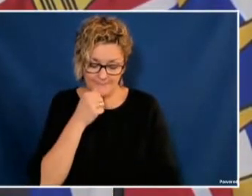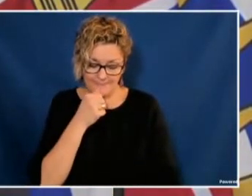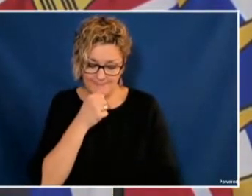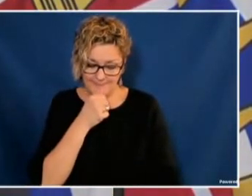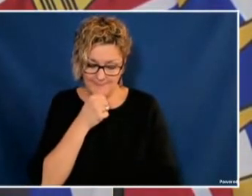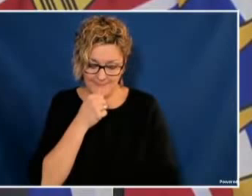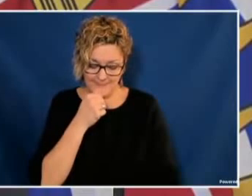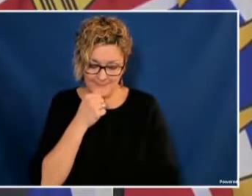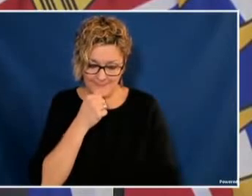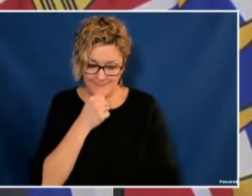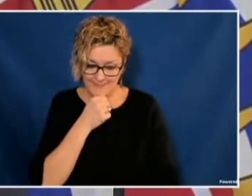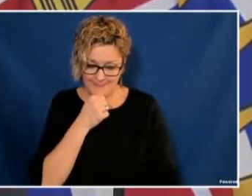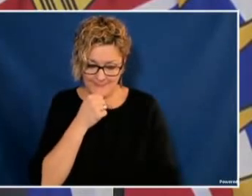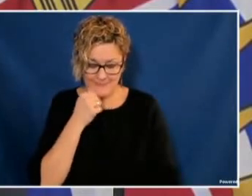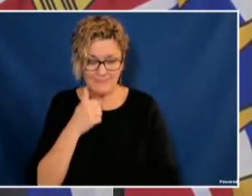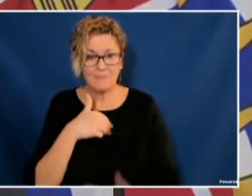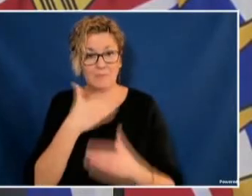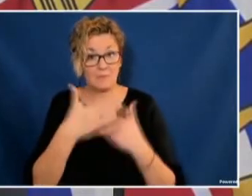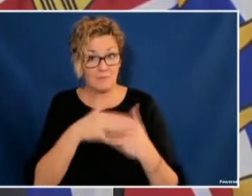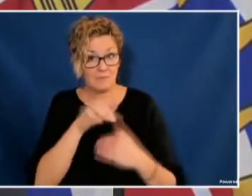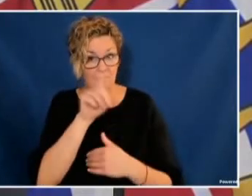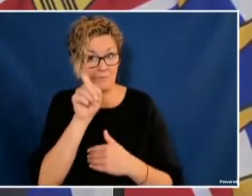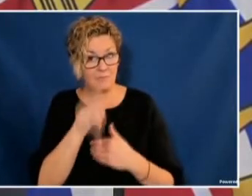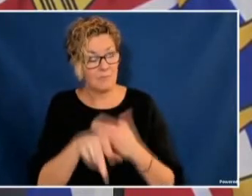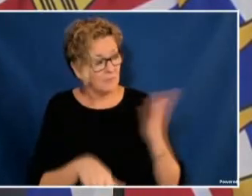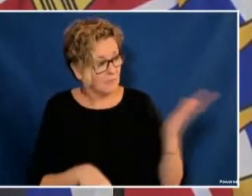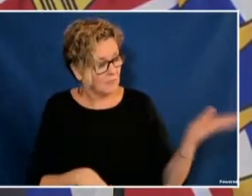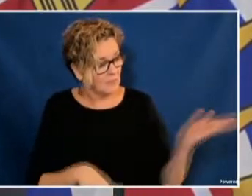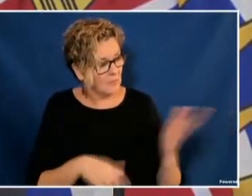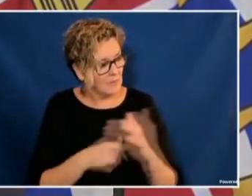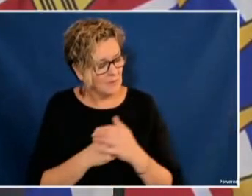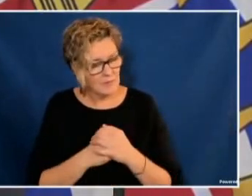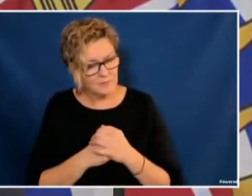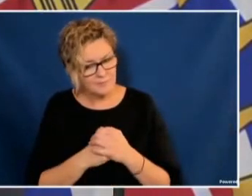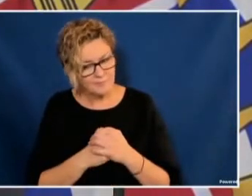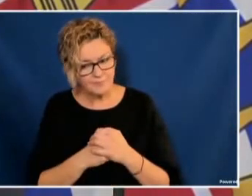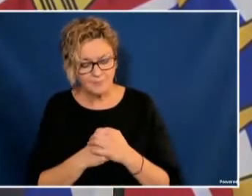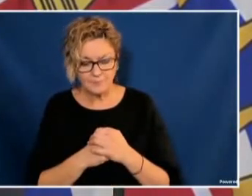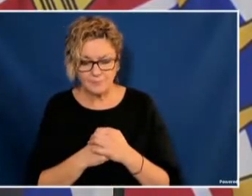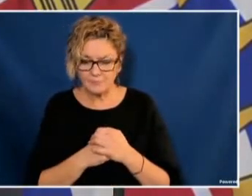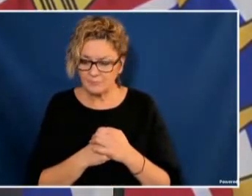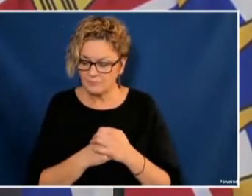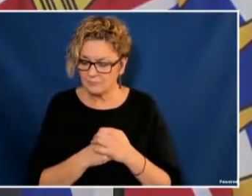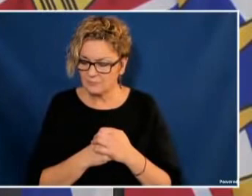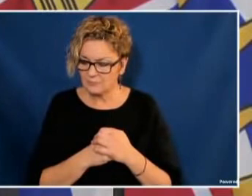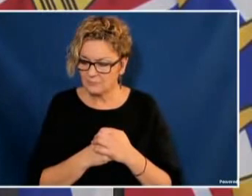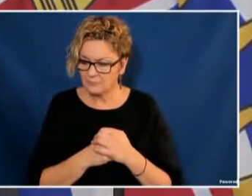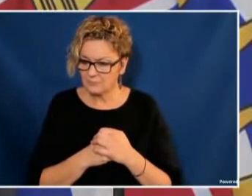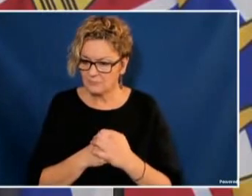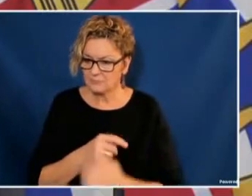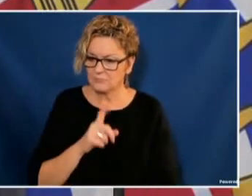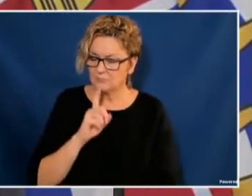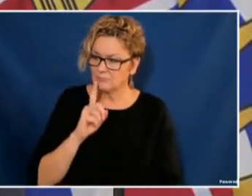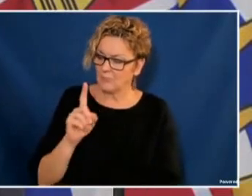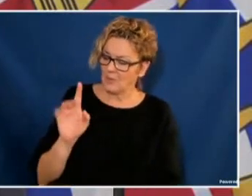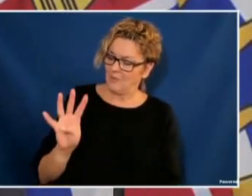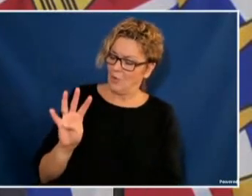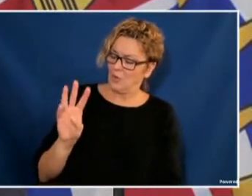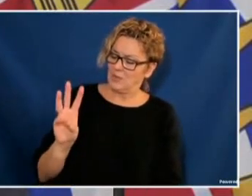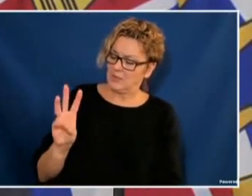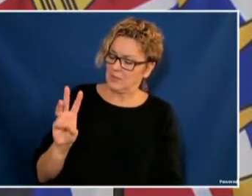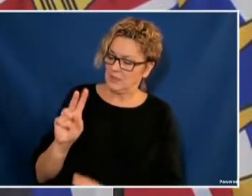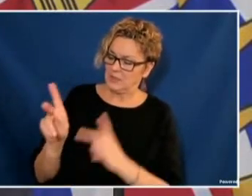of transmission. Yeah, I presented that, I guess it was 2 weeks ago, a little over 2 weeks ago, maybe